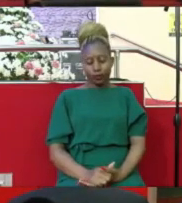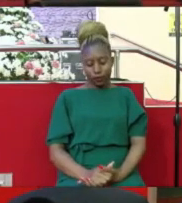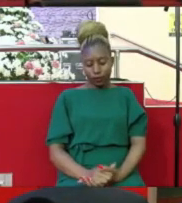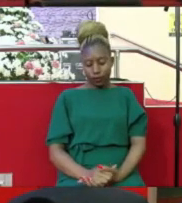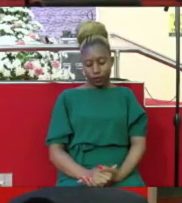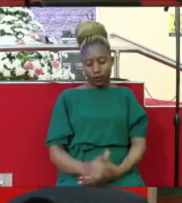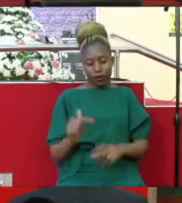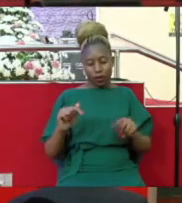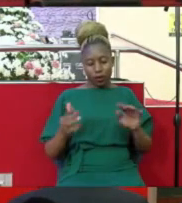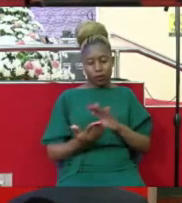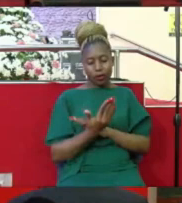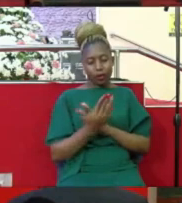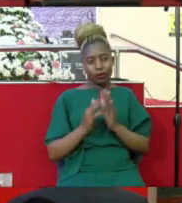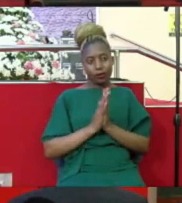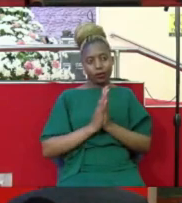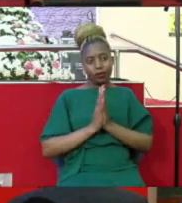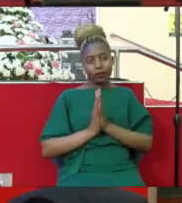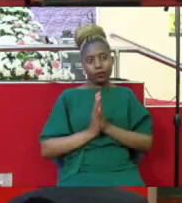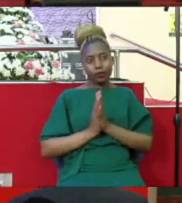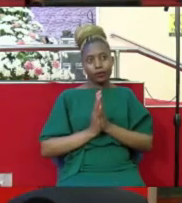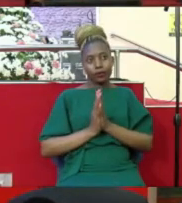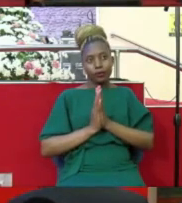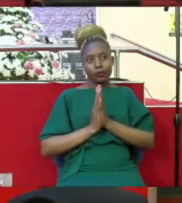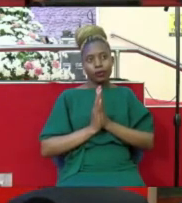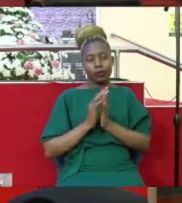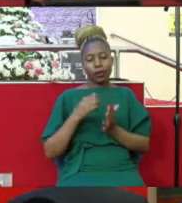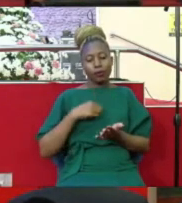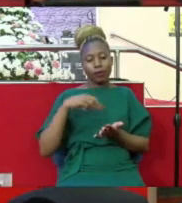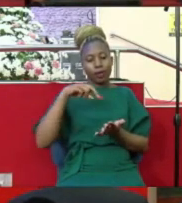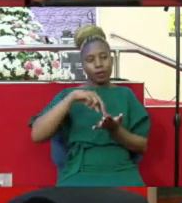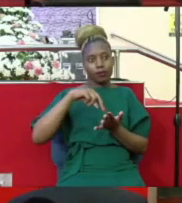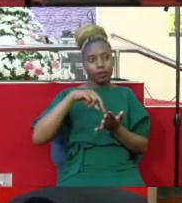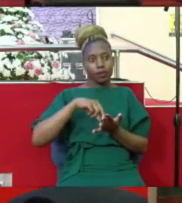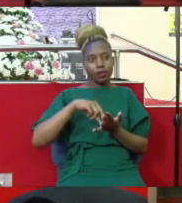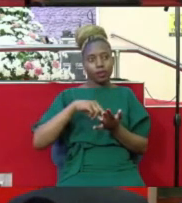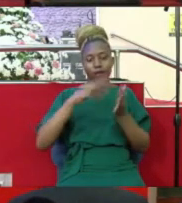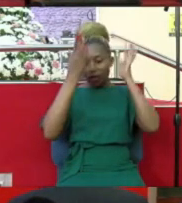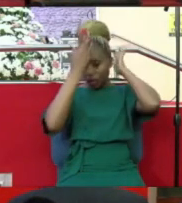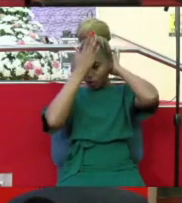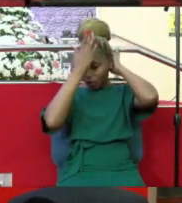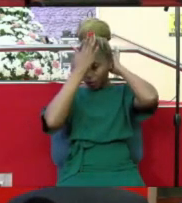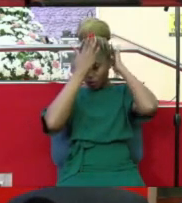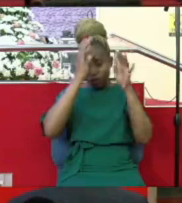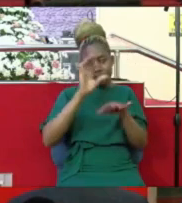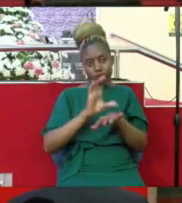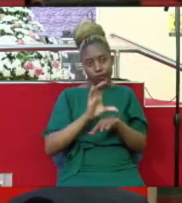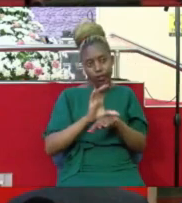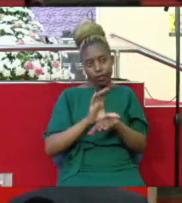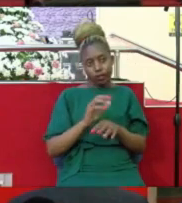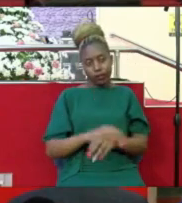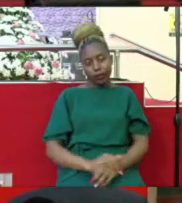This morning, asubuhi ya leo, I'm standing in Bishop Kimani's church. Mimi nimesimama kwenye kanisa la Askofu